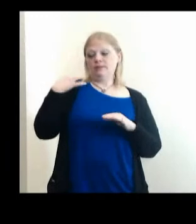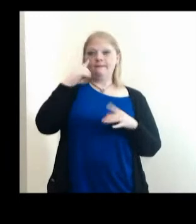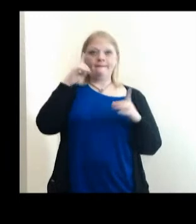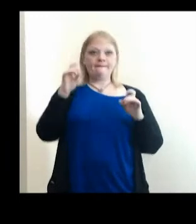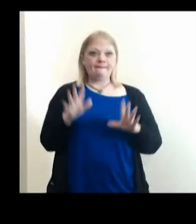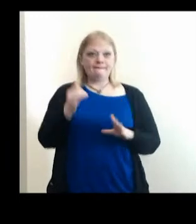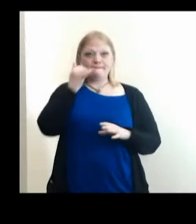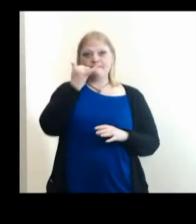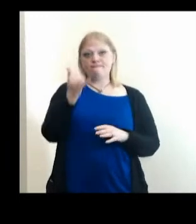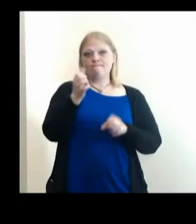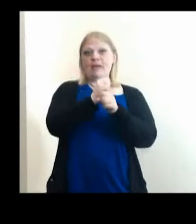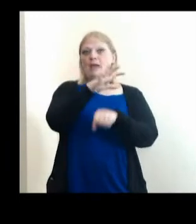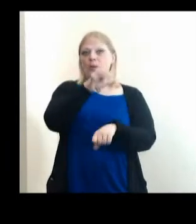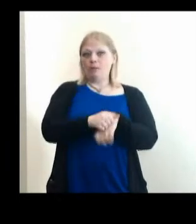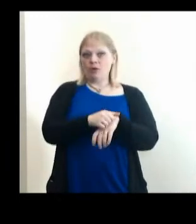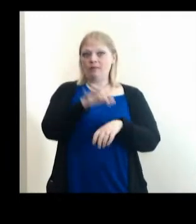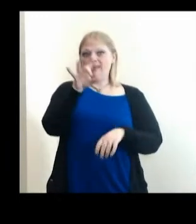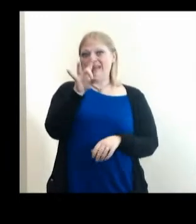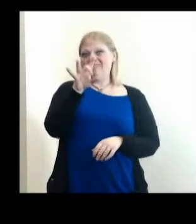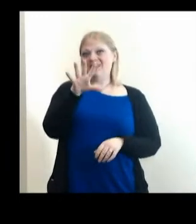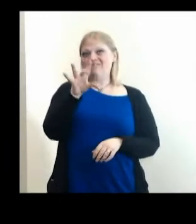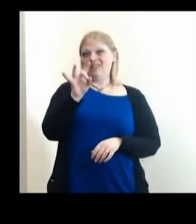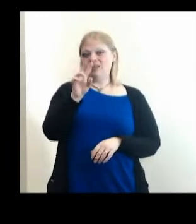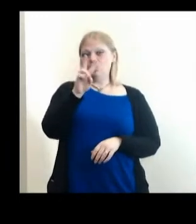is to make an appointment at